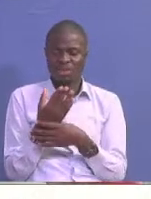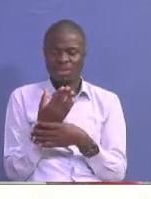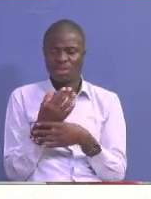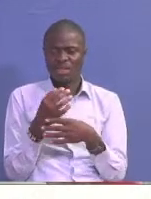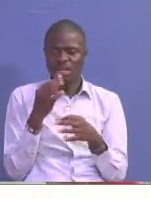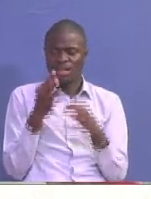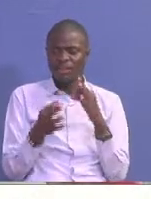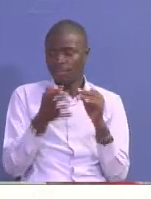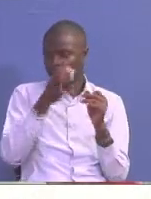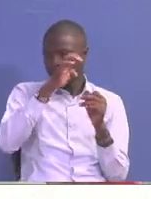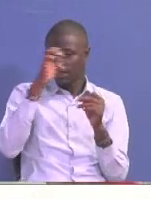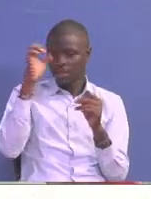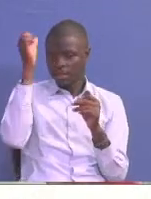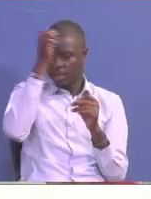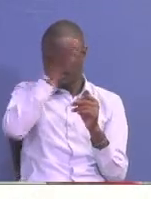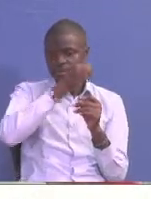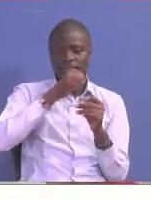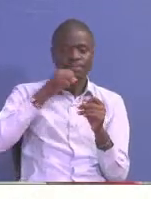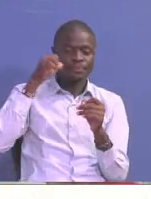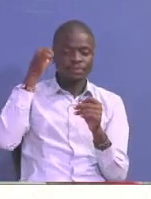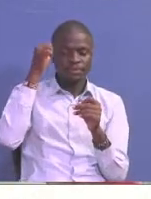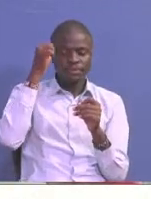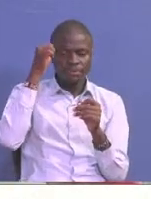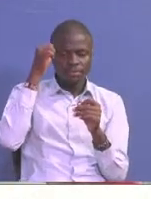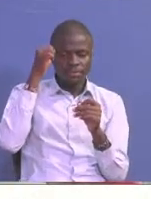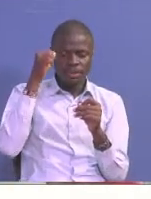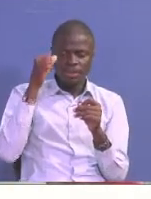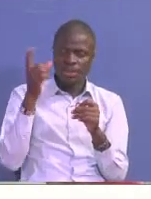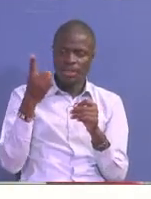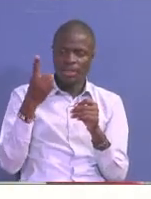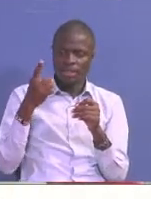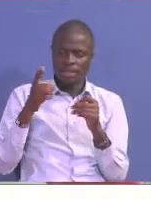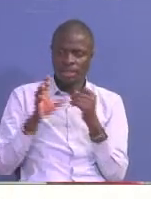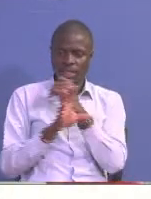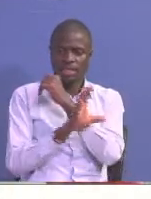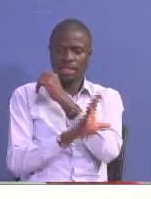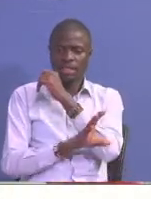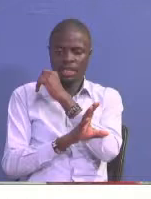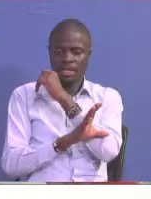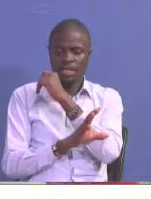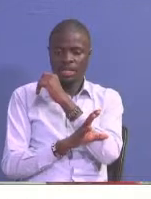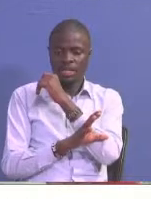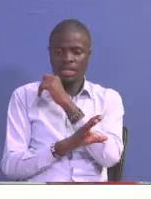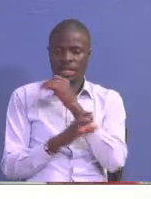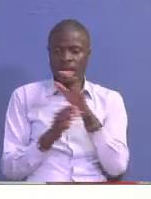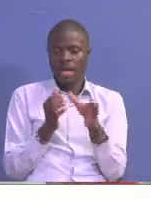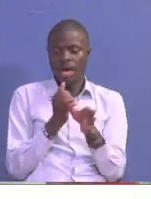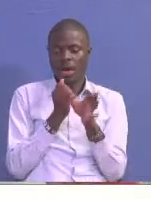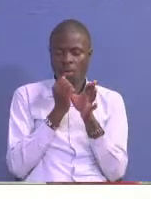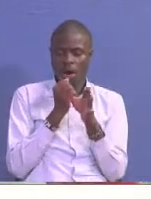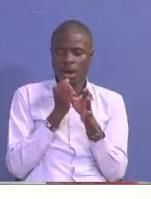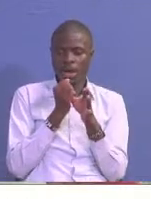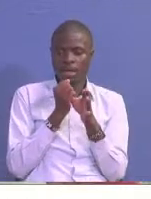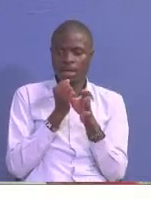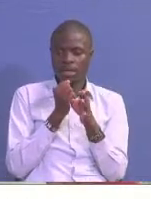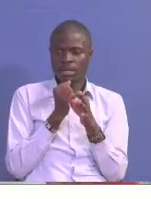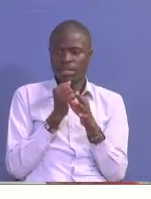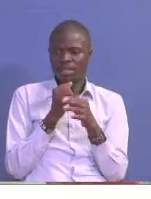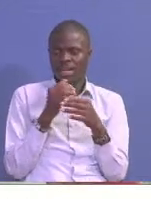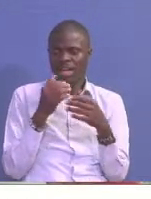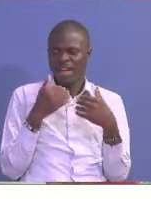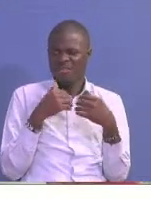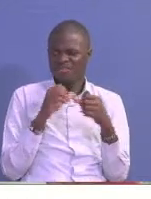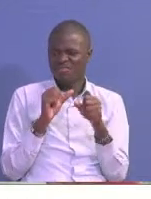African University. So individual countries, especially our own country, pushed quite a